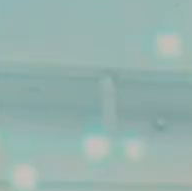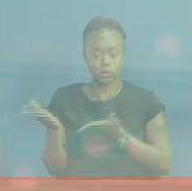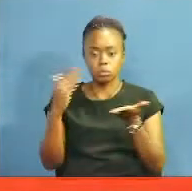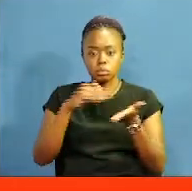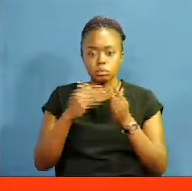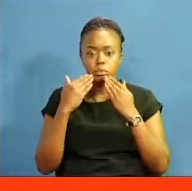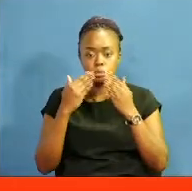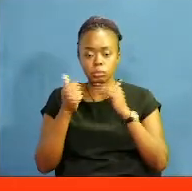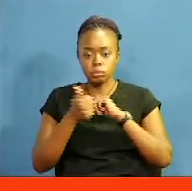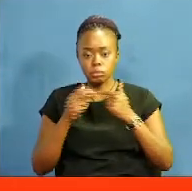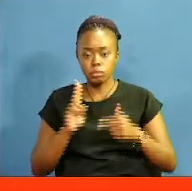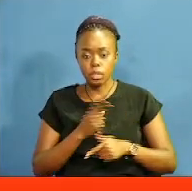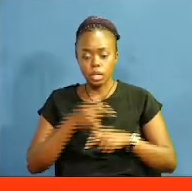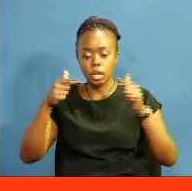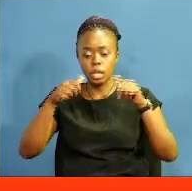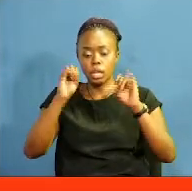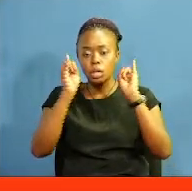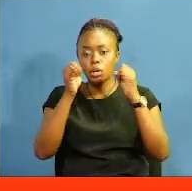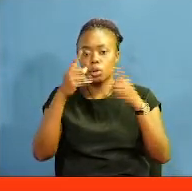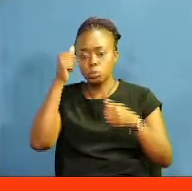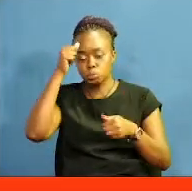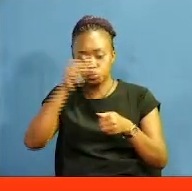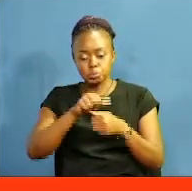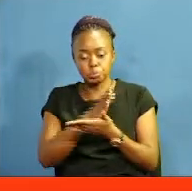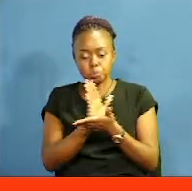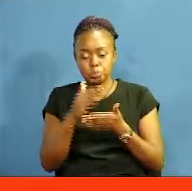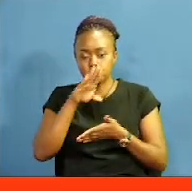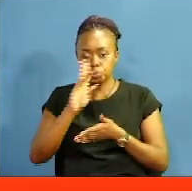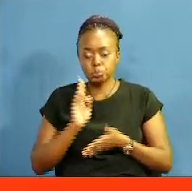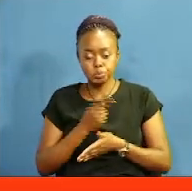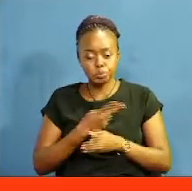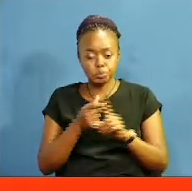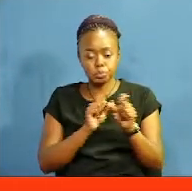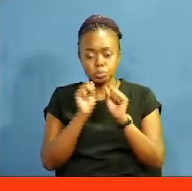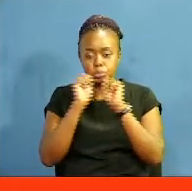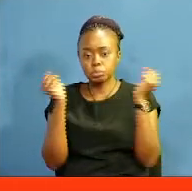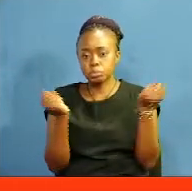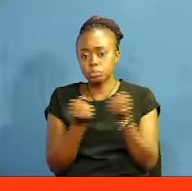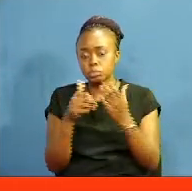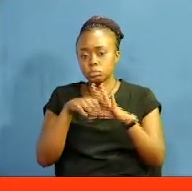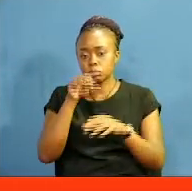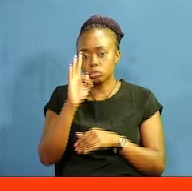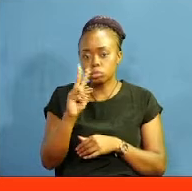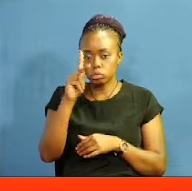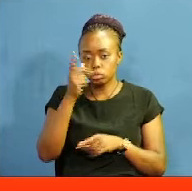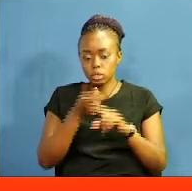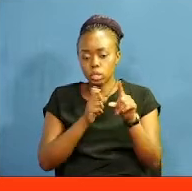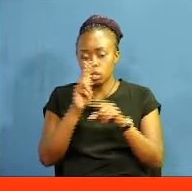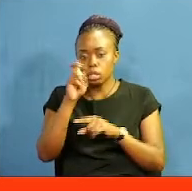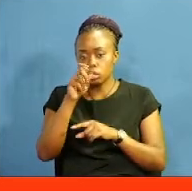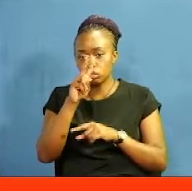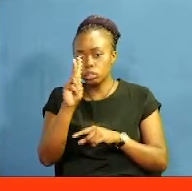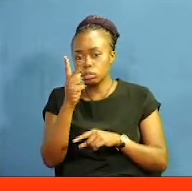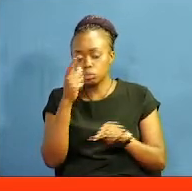Welcome back and thanks for staying with us on KUTV Primetime News. Remember, you can share your thoughts with us on our social media platforms on Facebook,